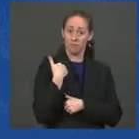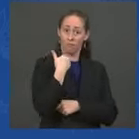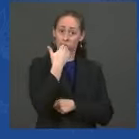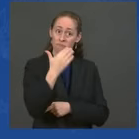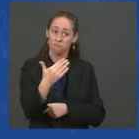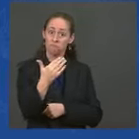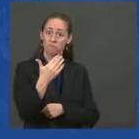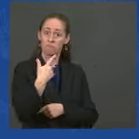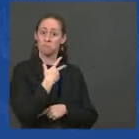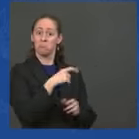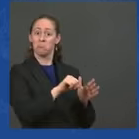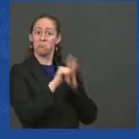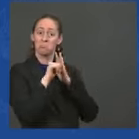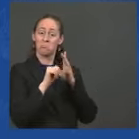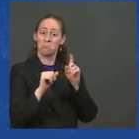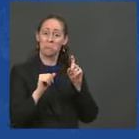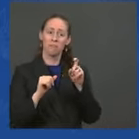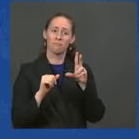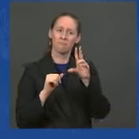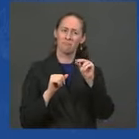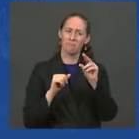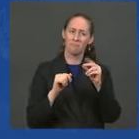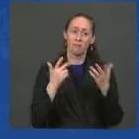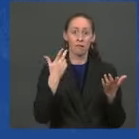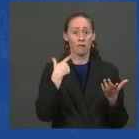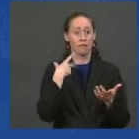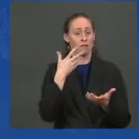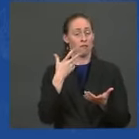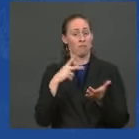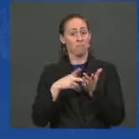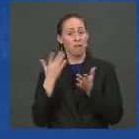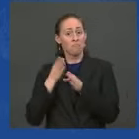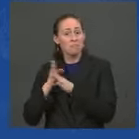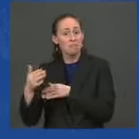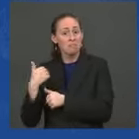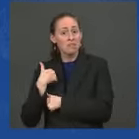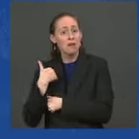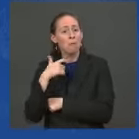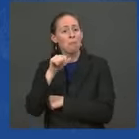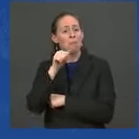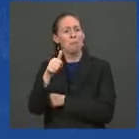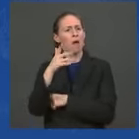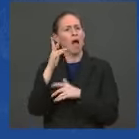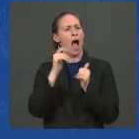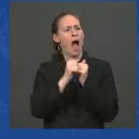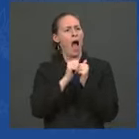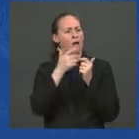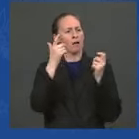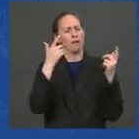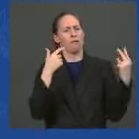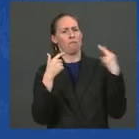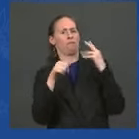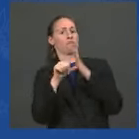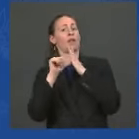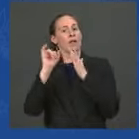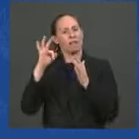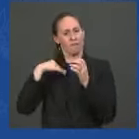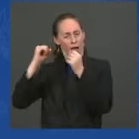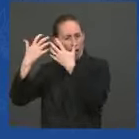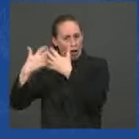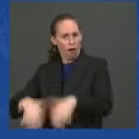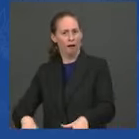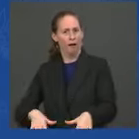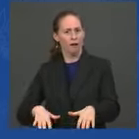us on how much power we have that way. They want to know, can we get anything done? Not a